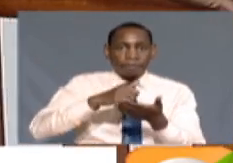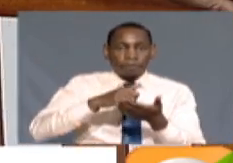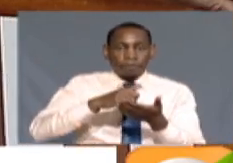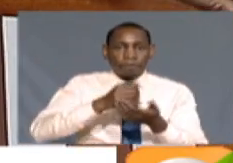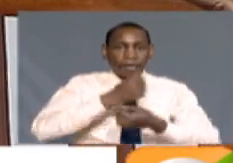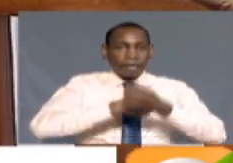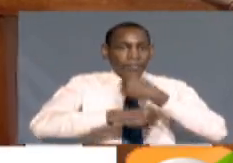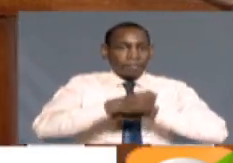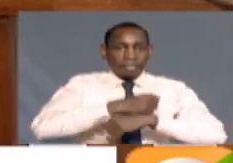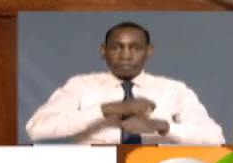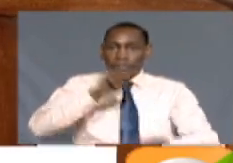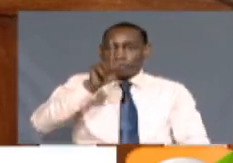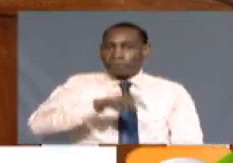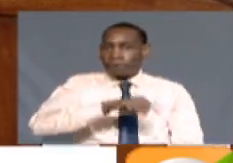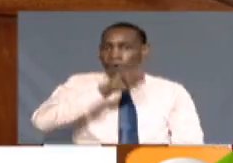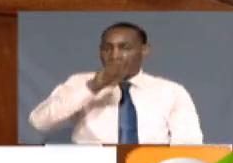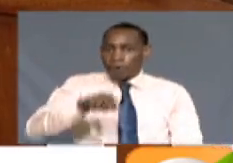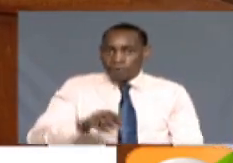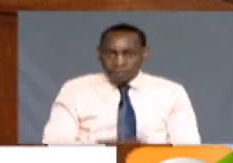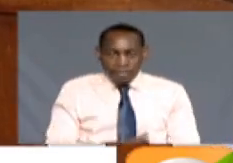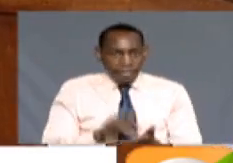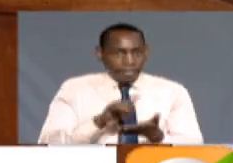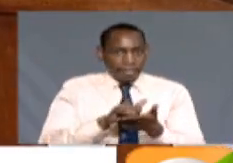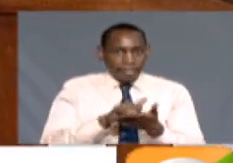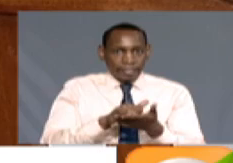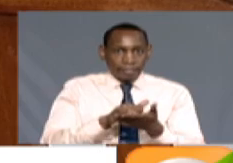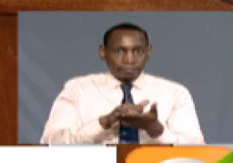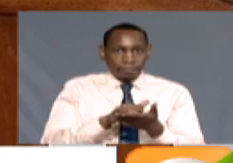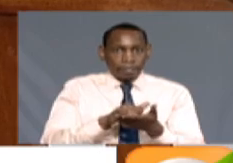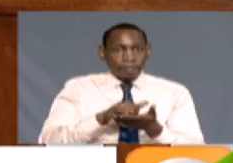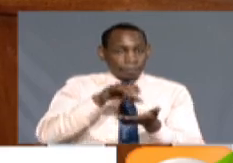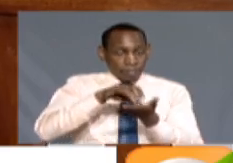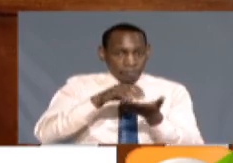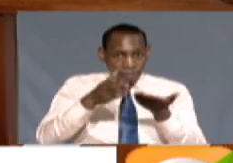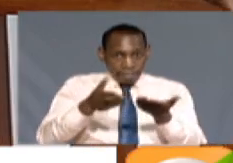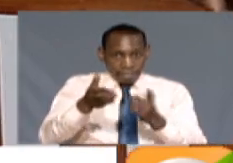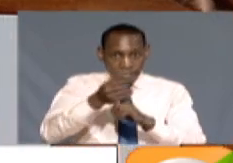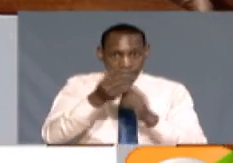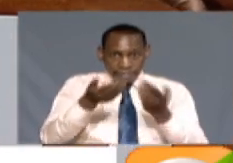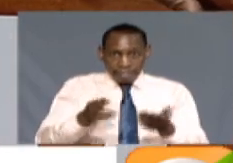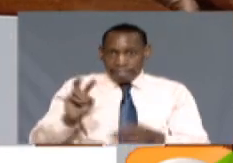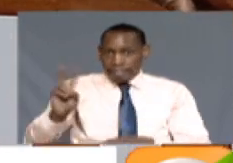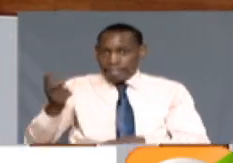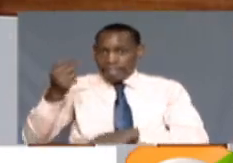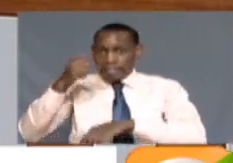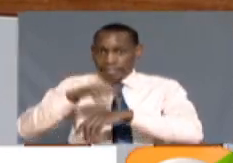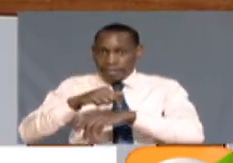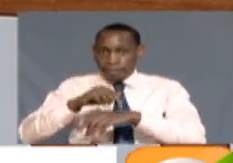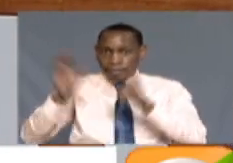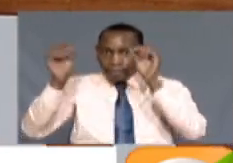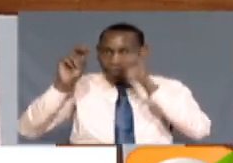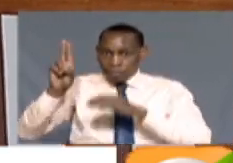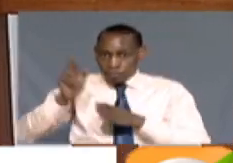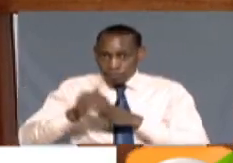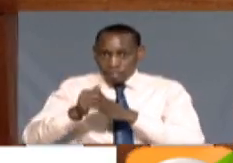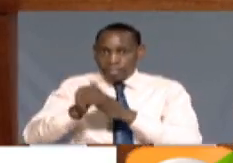malpractices in the system. Mm. We would have not been where we are today. This second term of his, he's a lot.